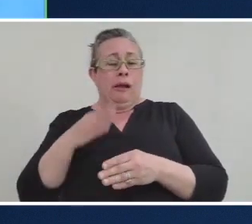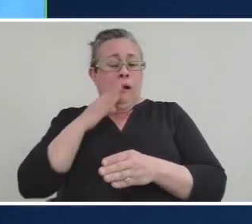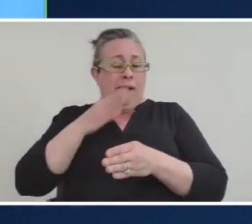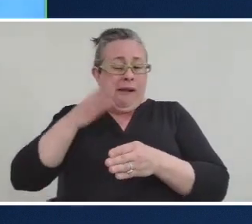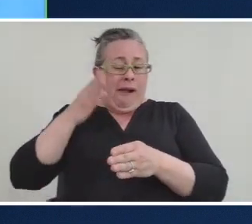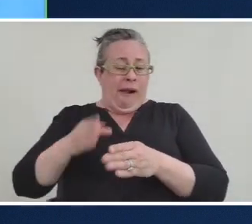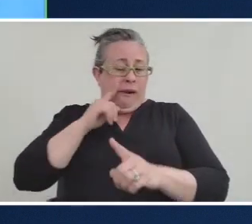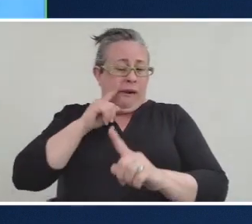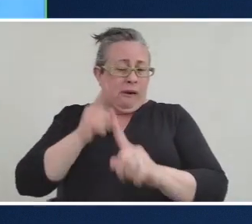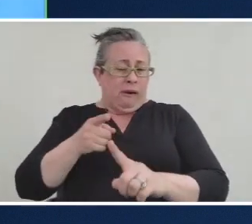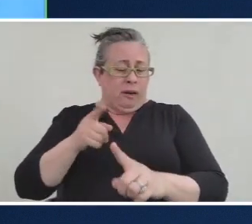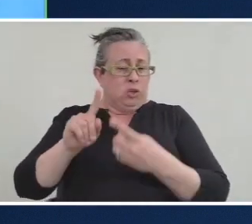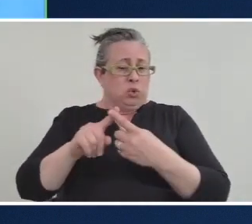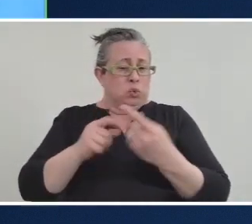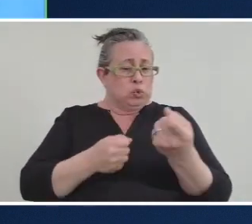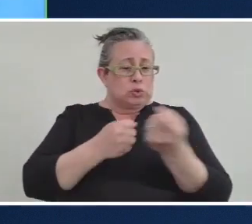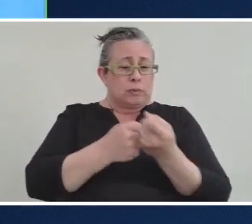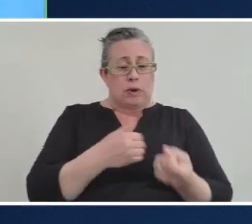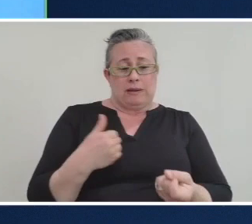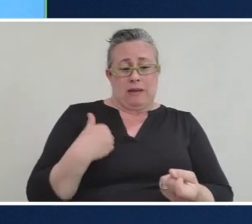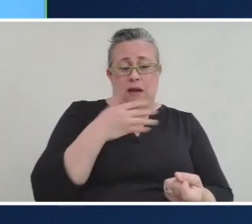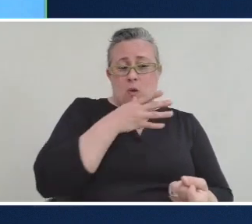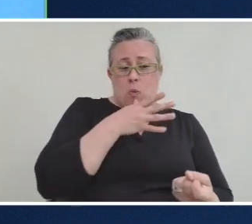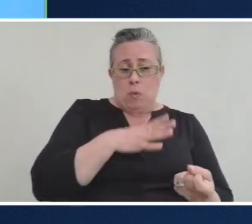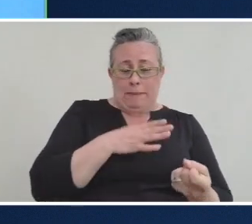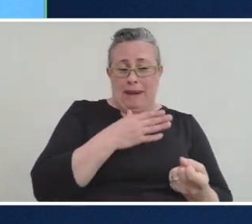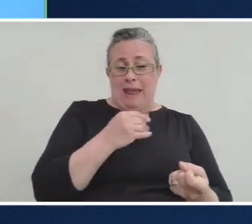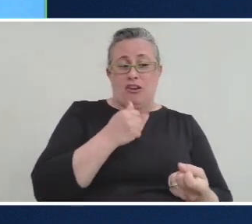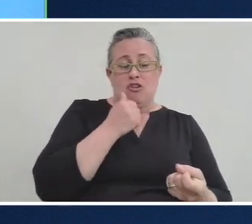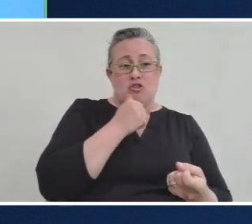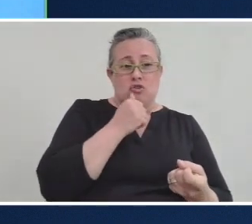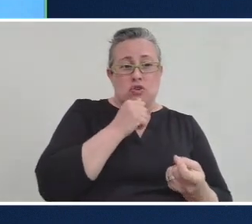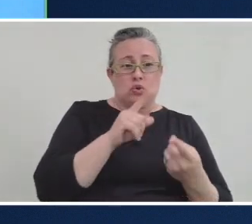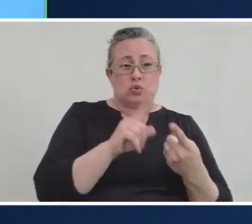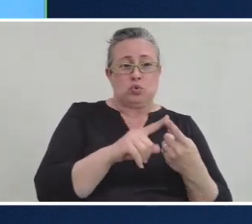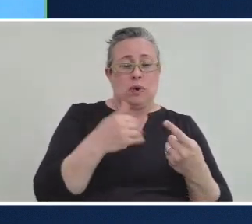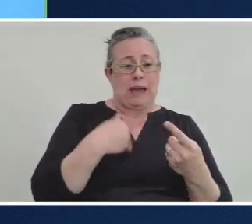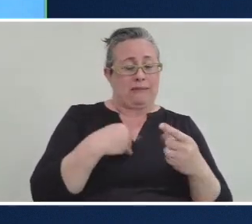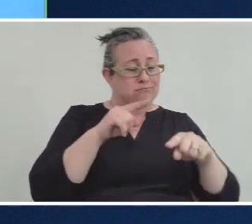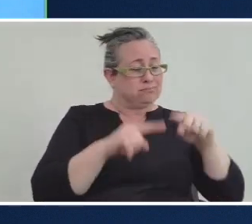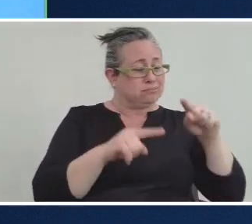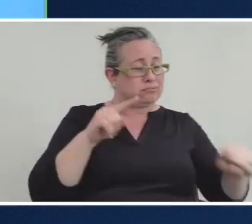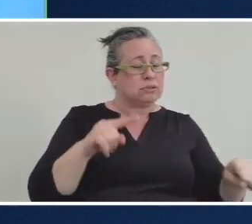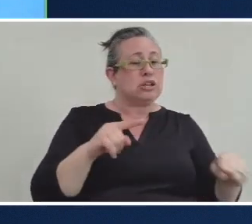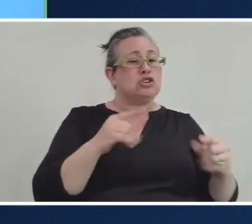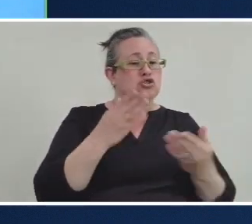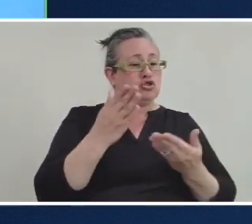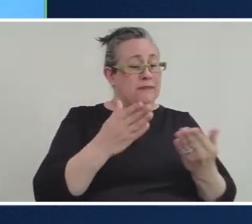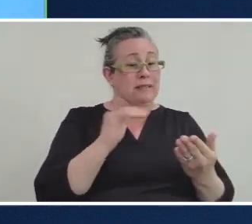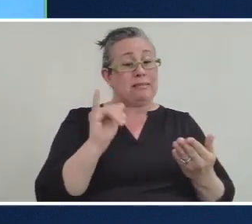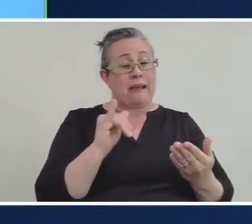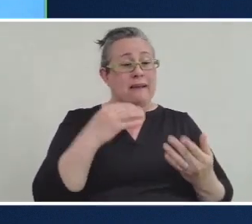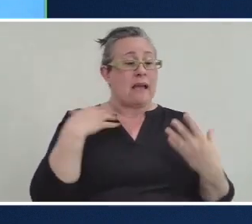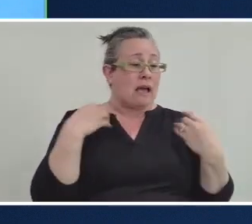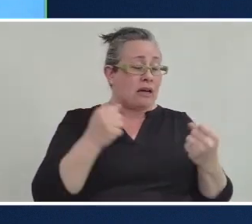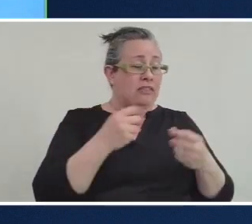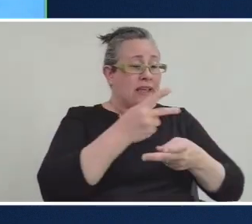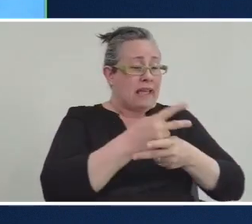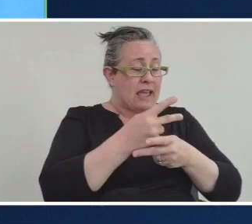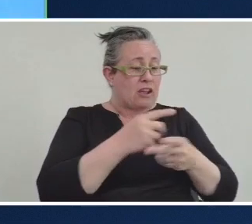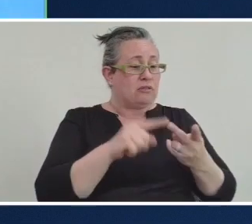support young women and girls to access basic services, including healthcare and education. And